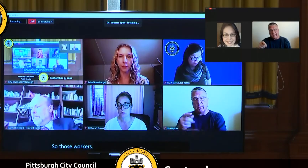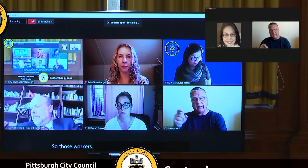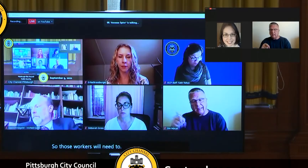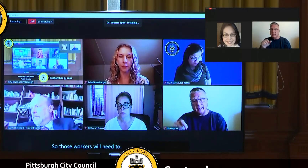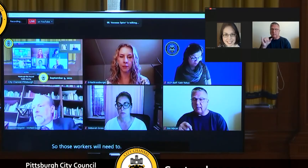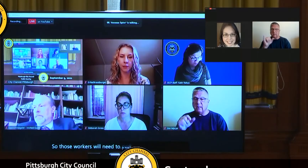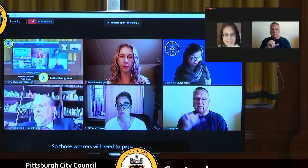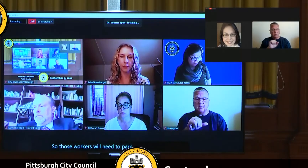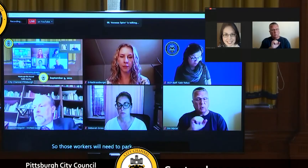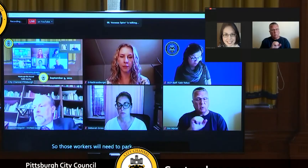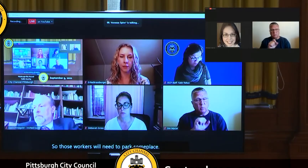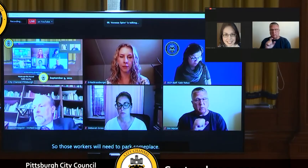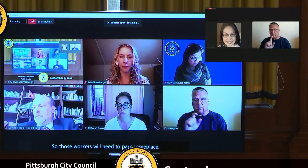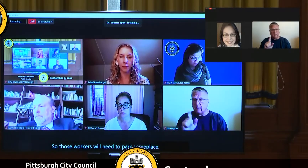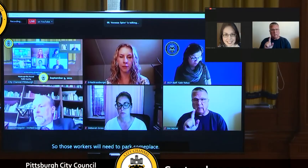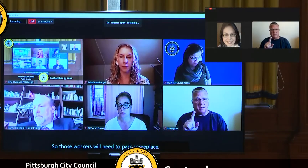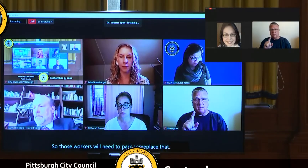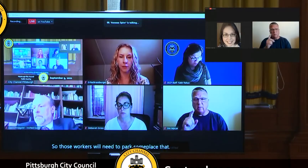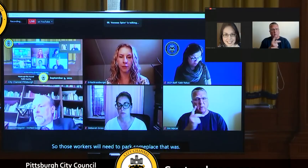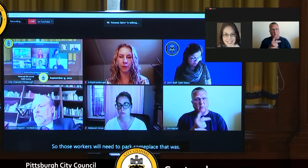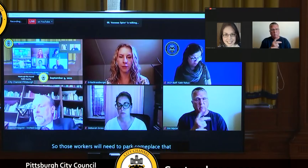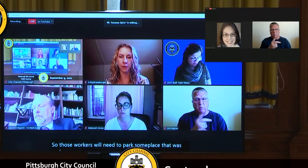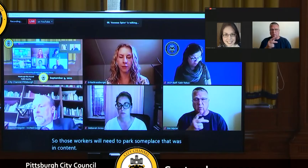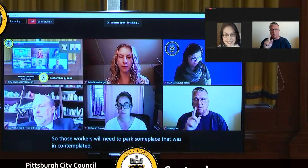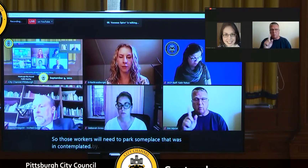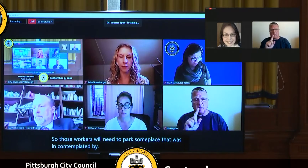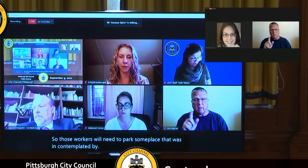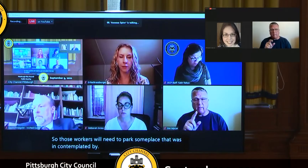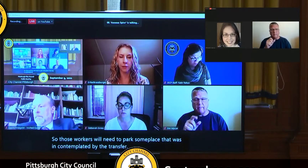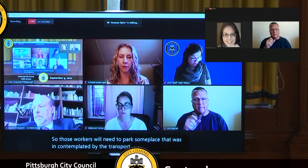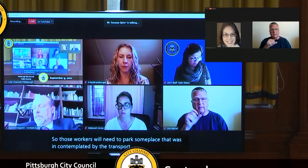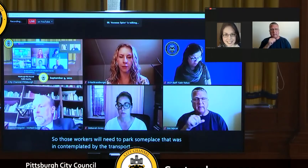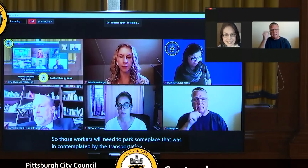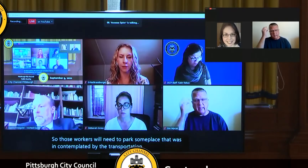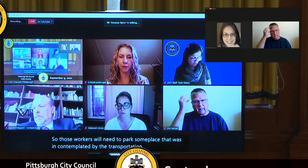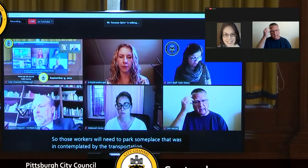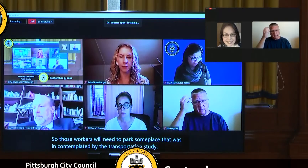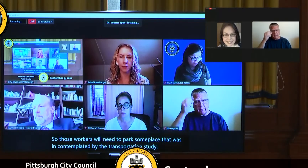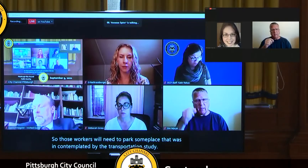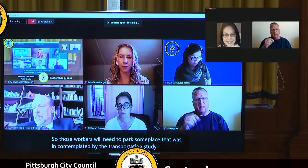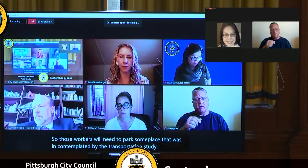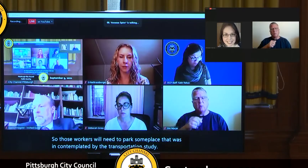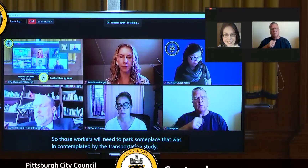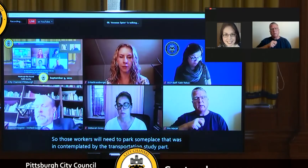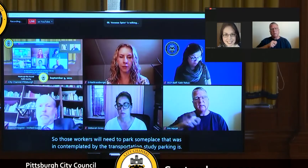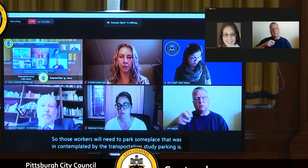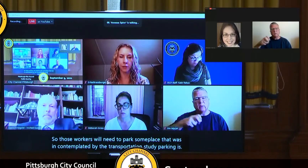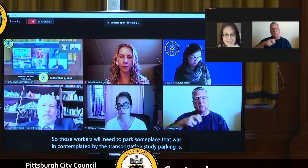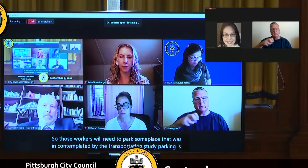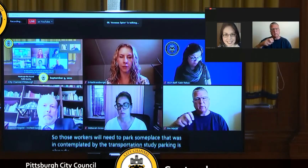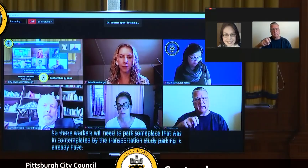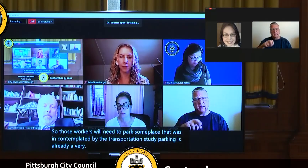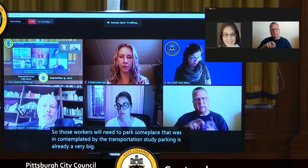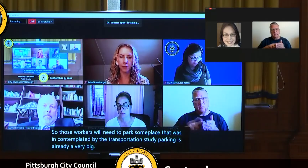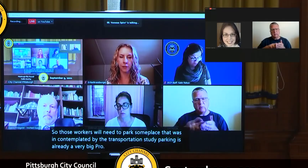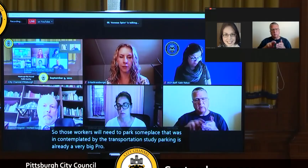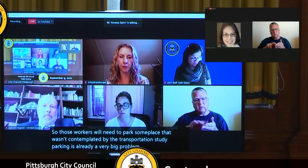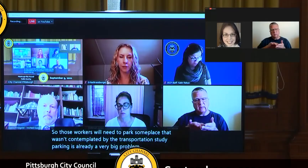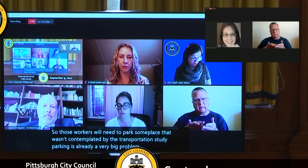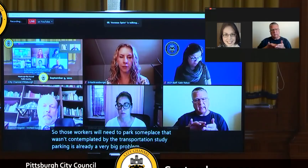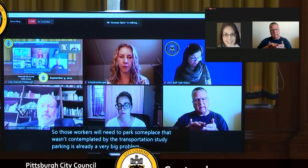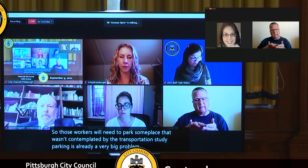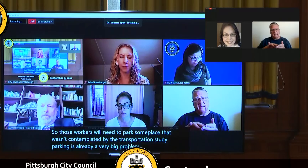park someplace. That wasn't contemplated by the transportation study. Parking is already a very big problem.